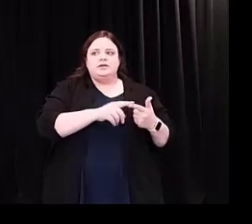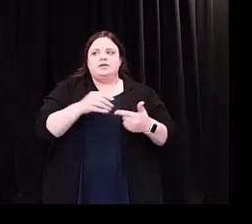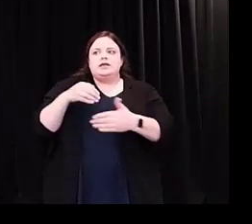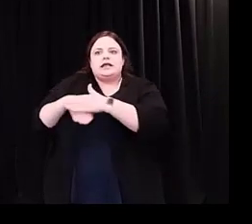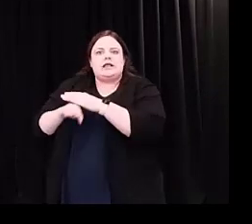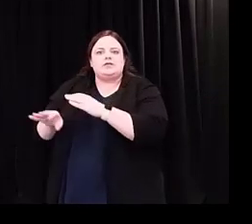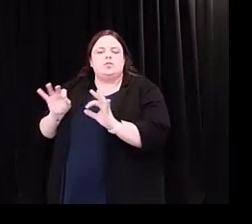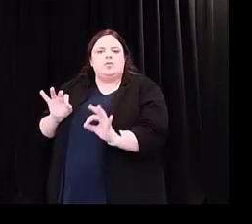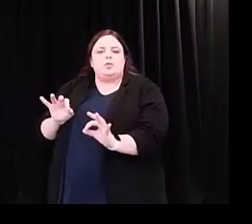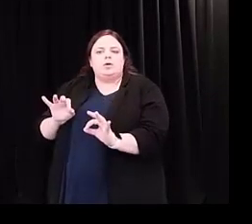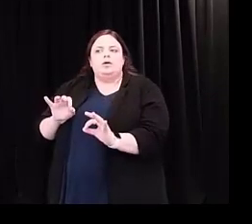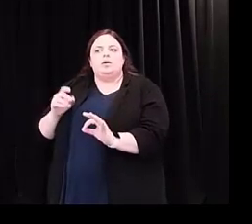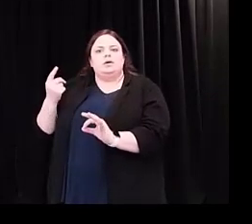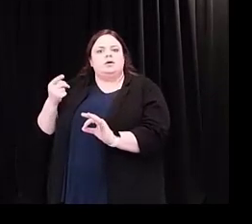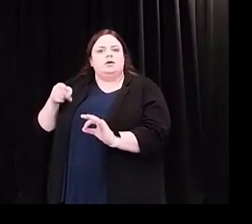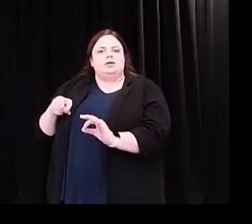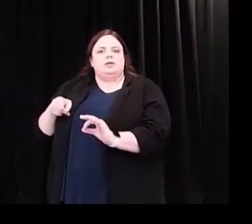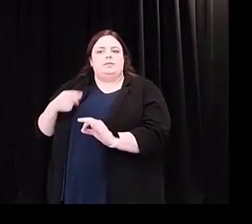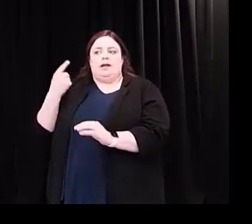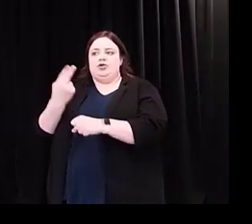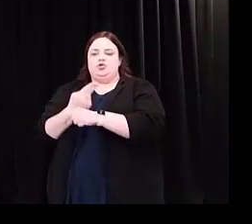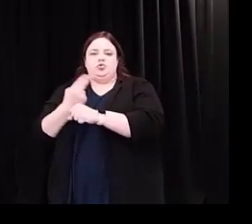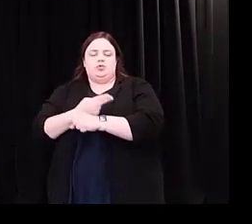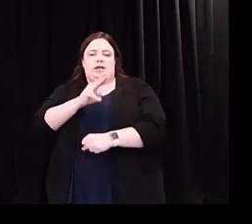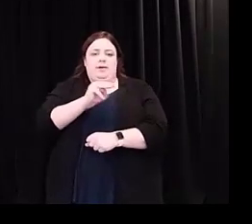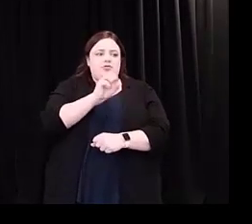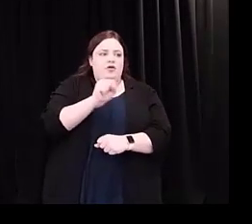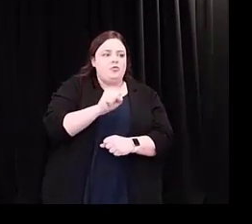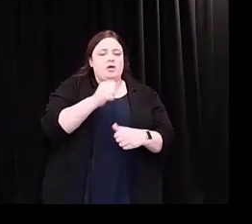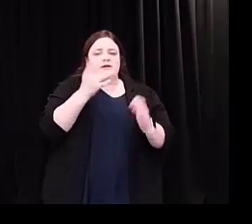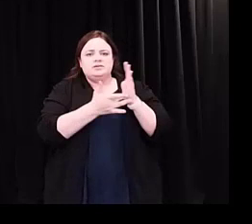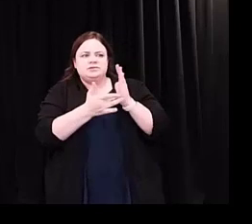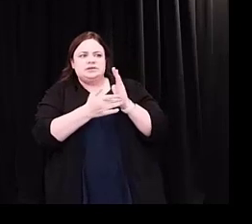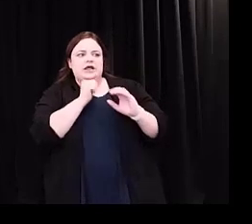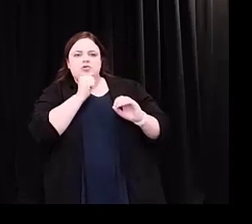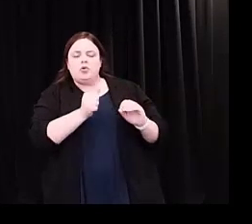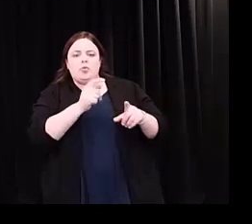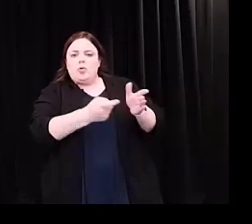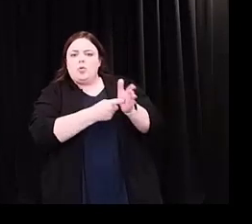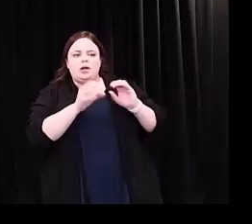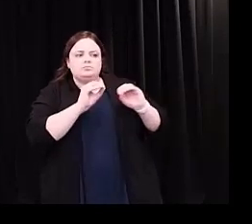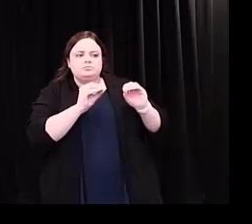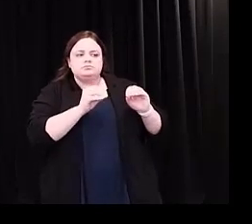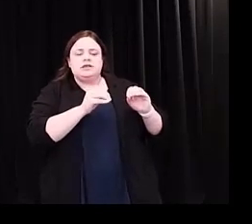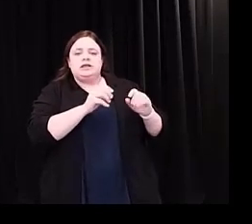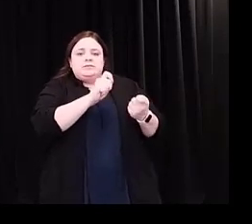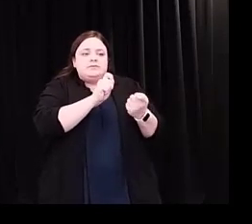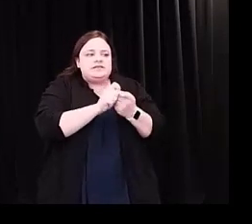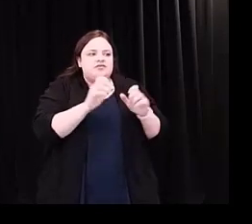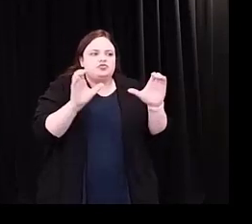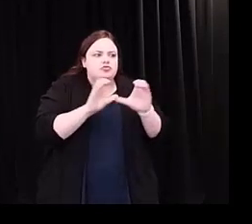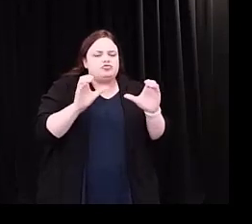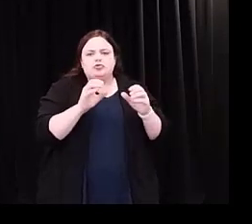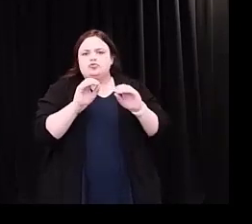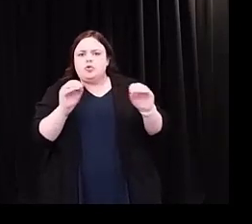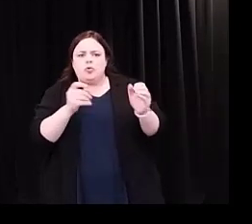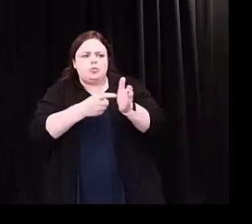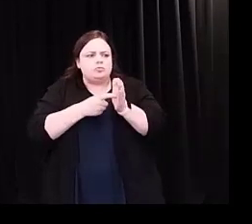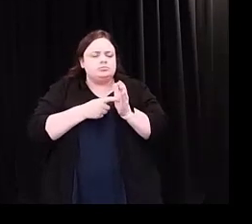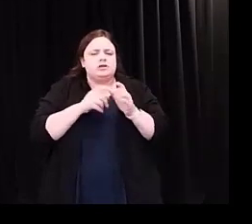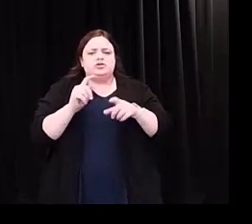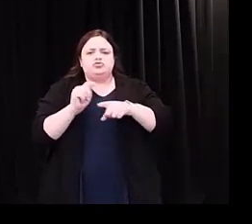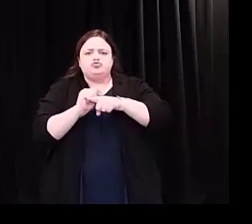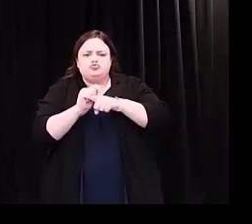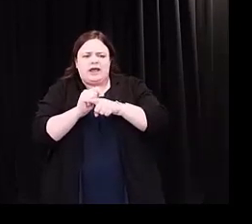using techniques in Microsoft Word that don't require any special training, don't require any certifications, don't